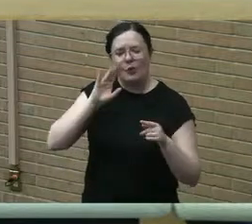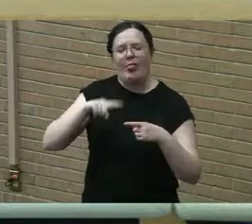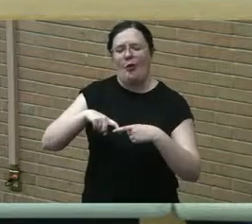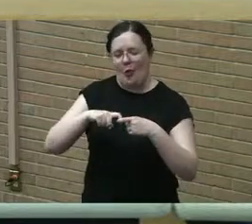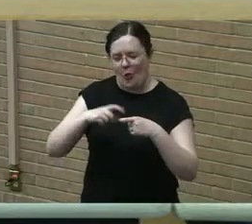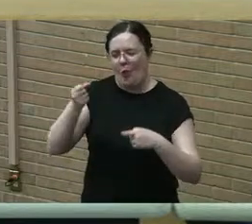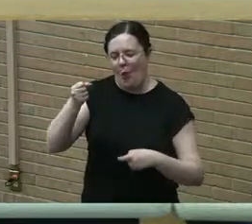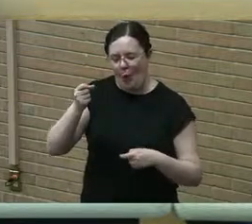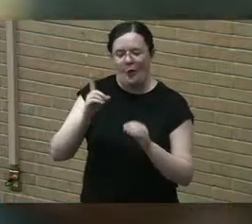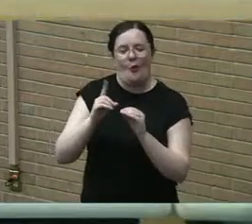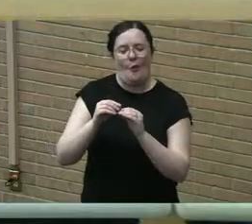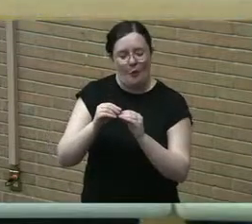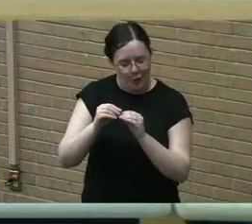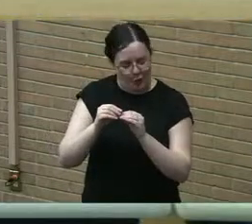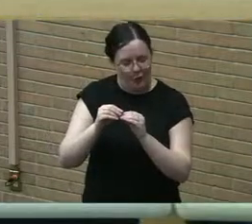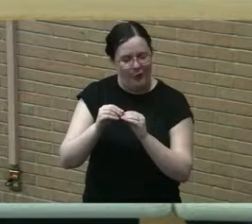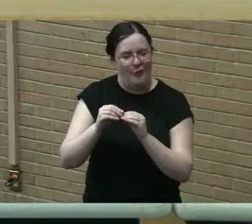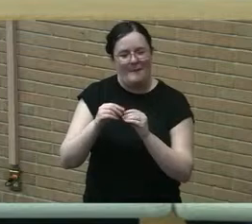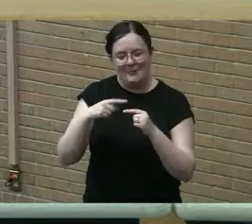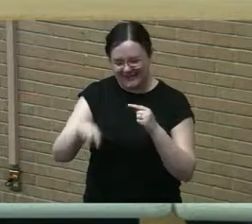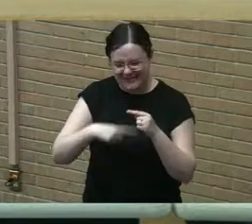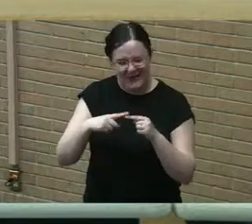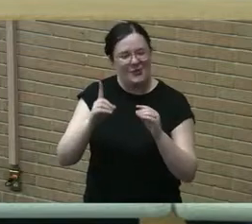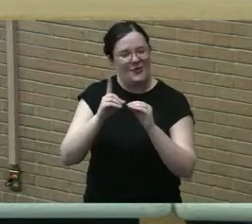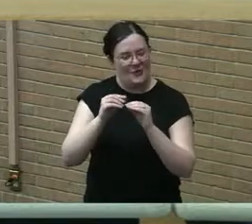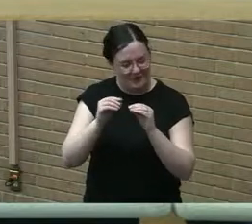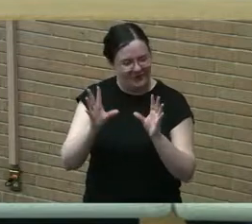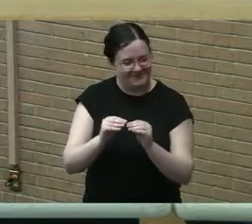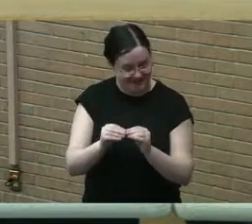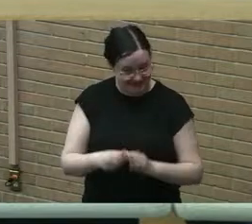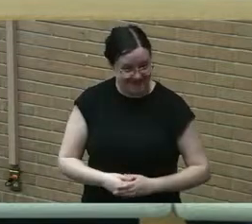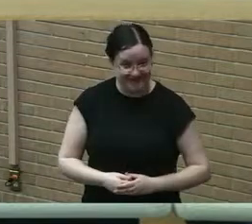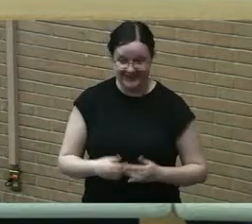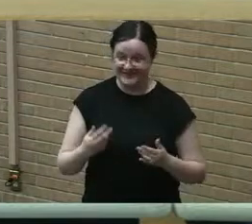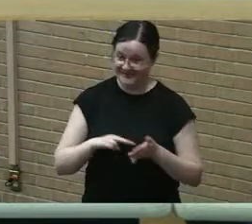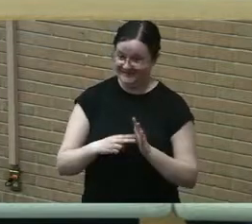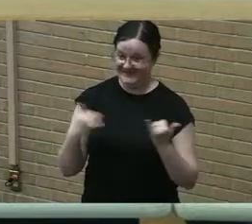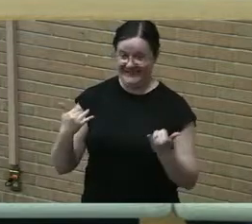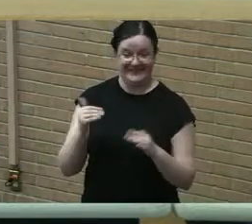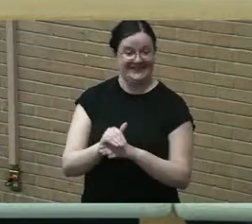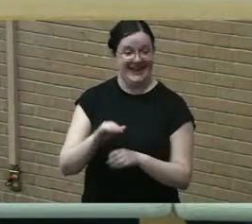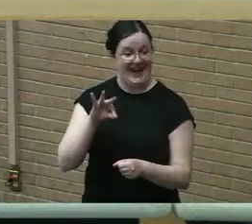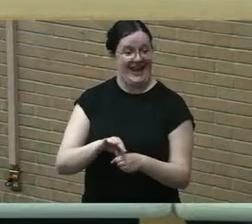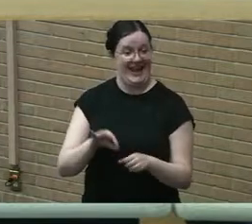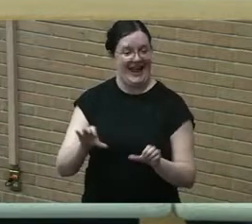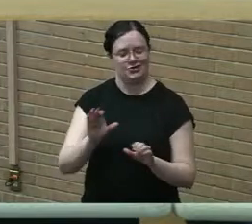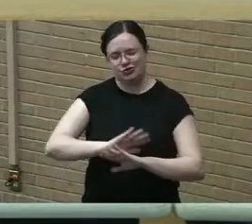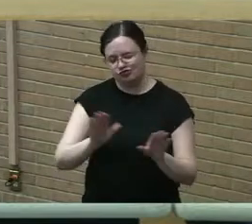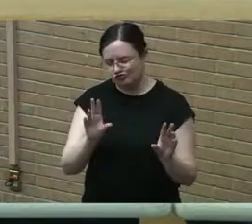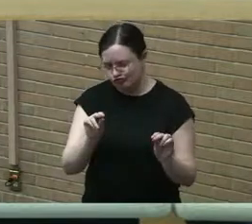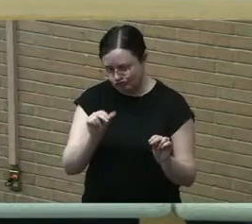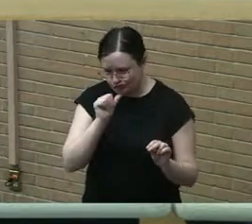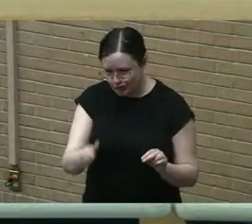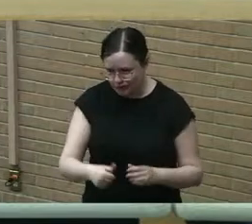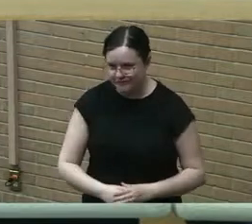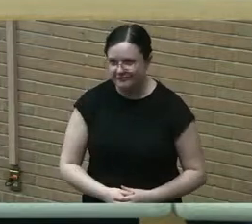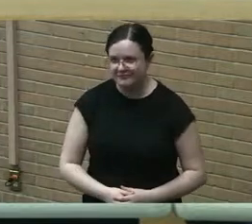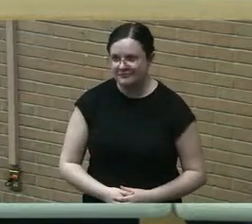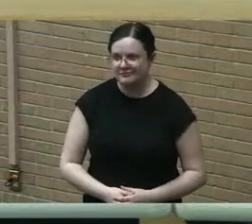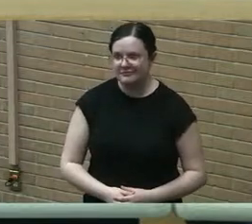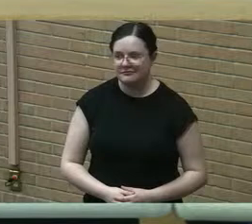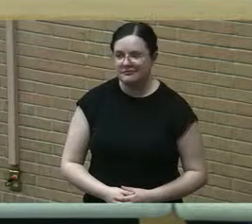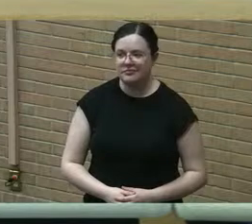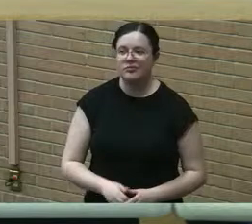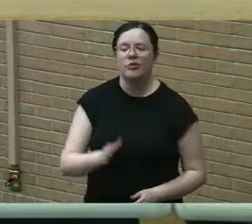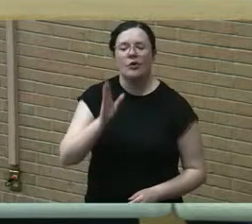one more meeting. We won't take action tonight on the neg deck, although you do see a draft of the neg